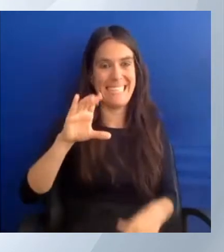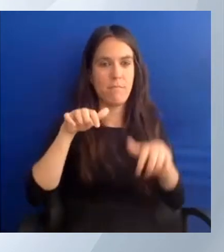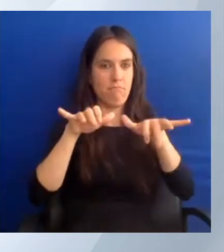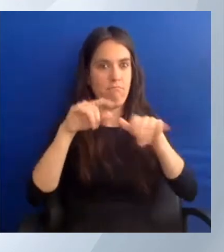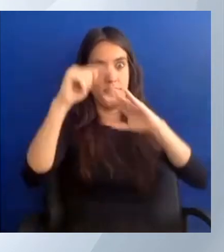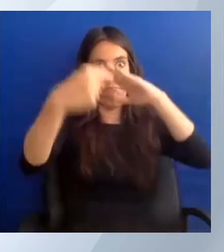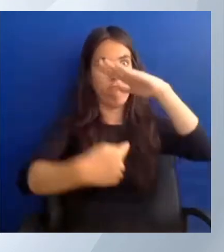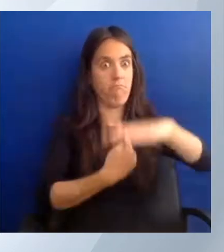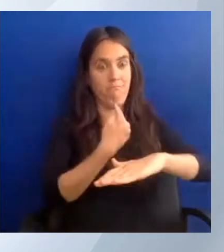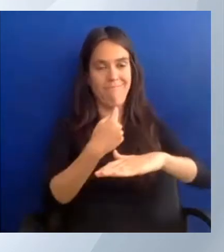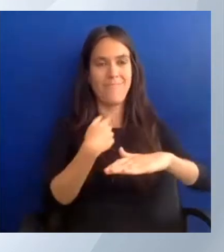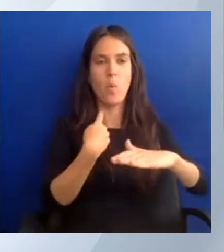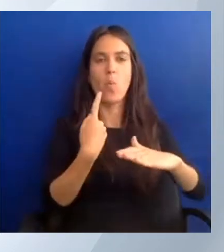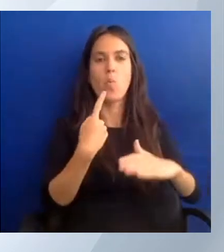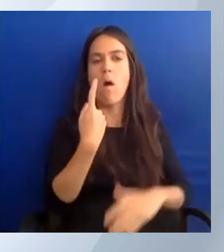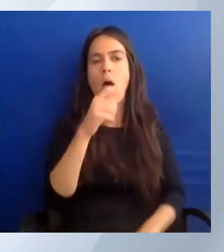application.